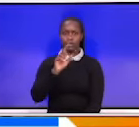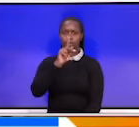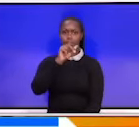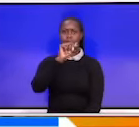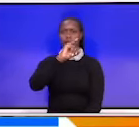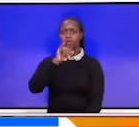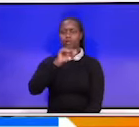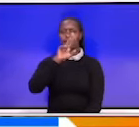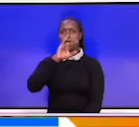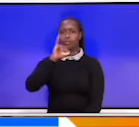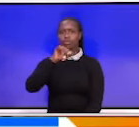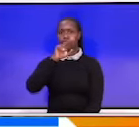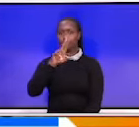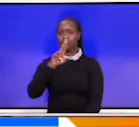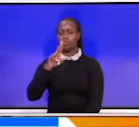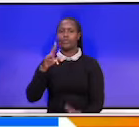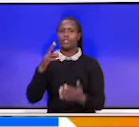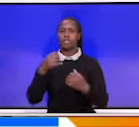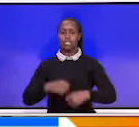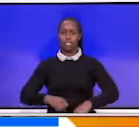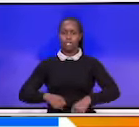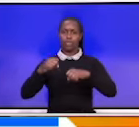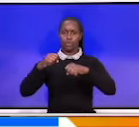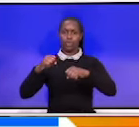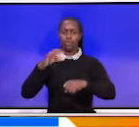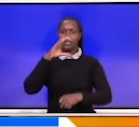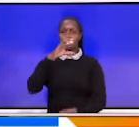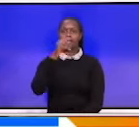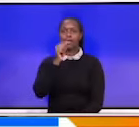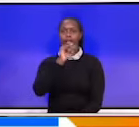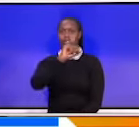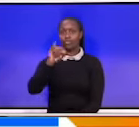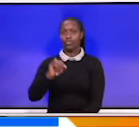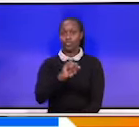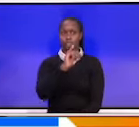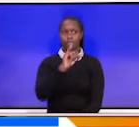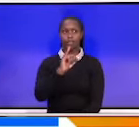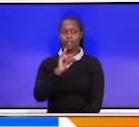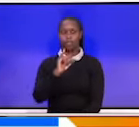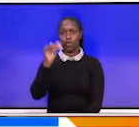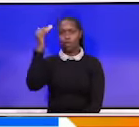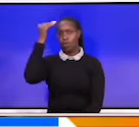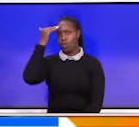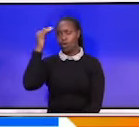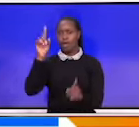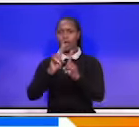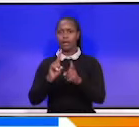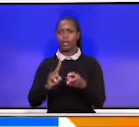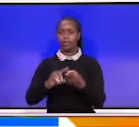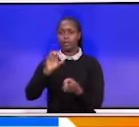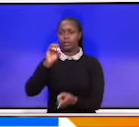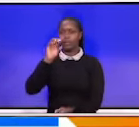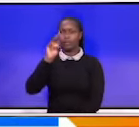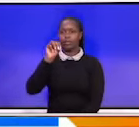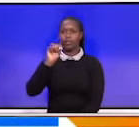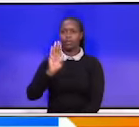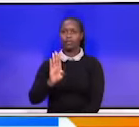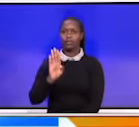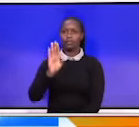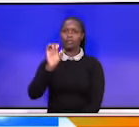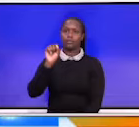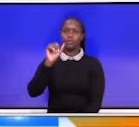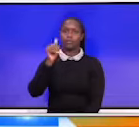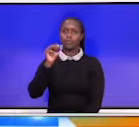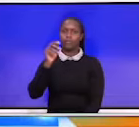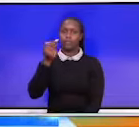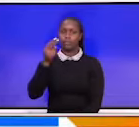CEO, Commission for Administration of Justice, popularly known as Ombudsman. And